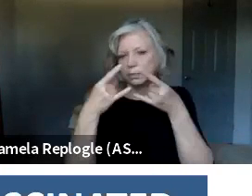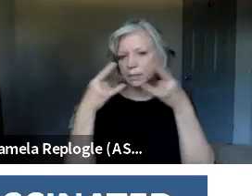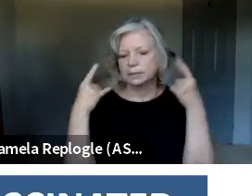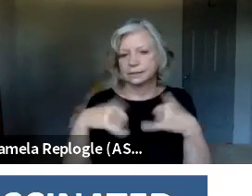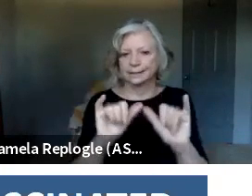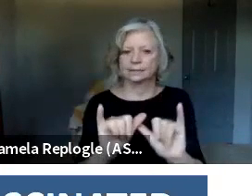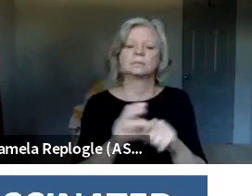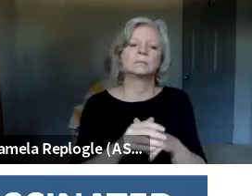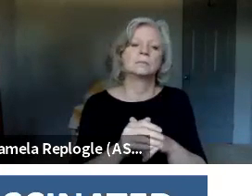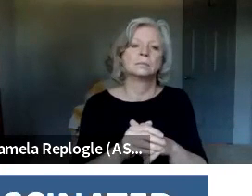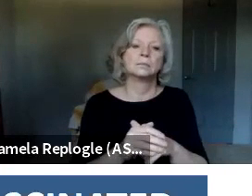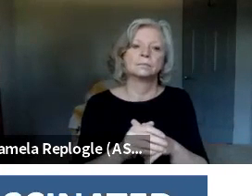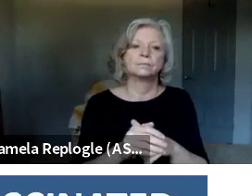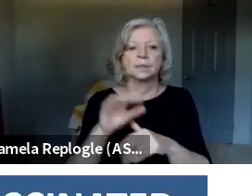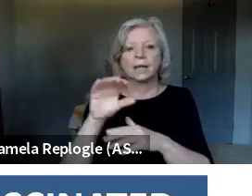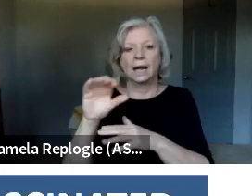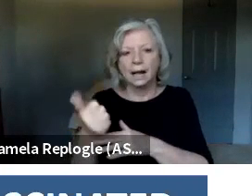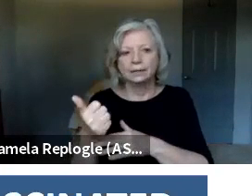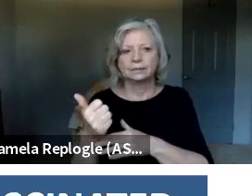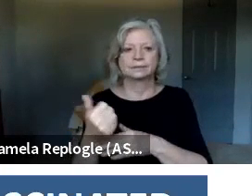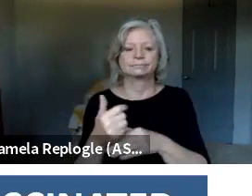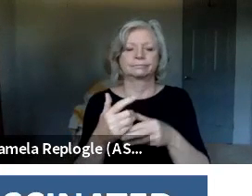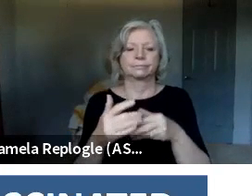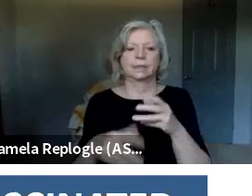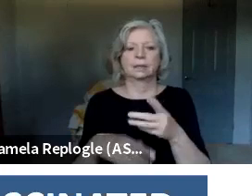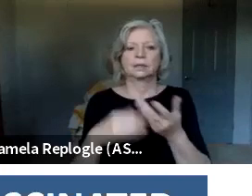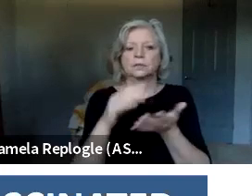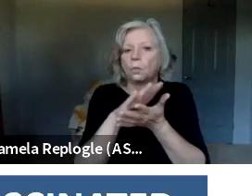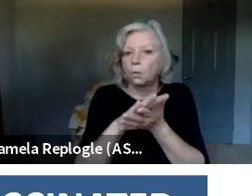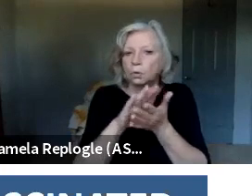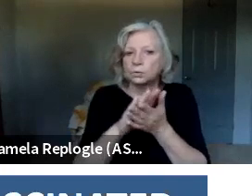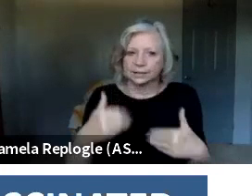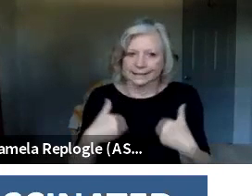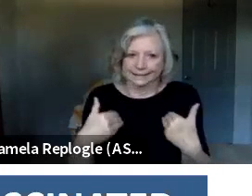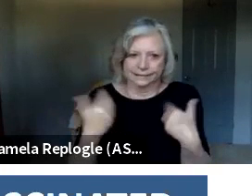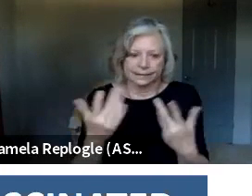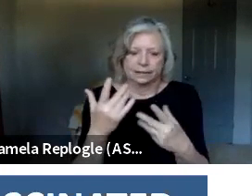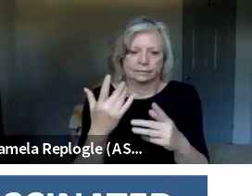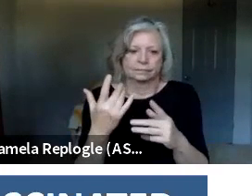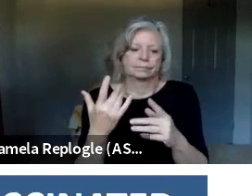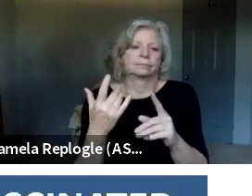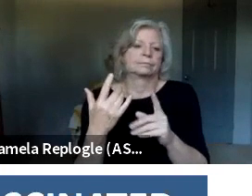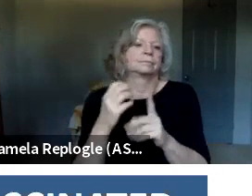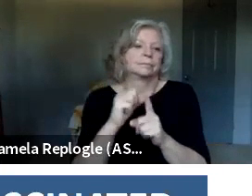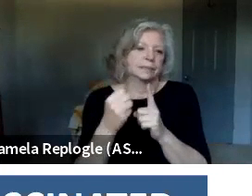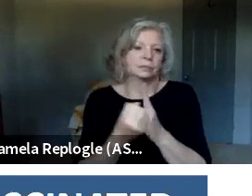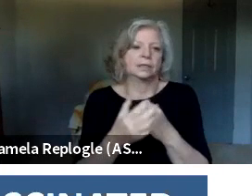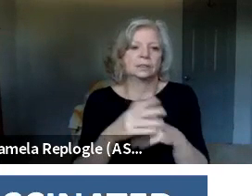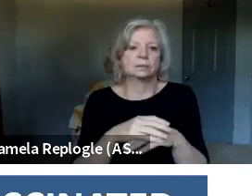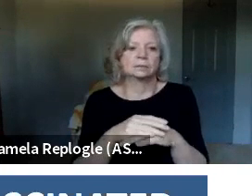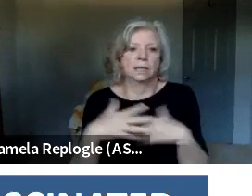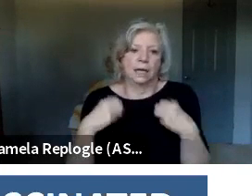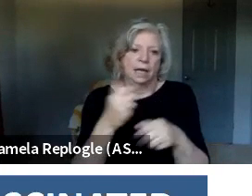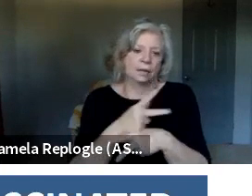Other places include schools and youth settings, healthcare settings and long-term